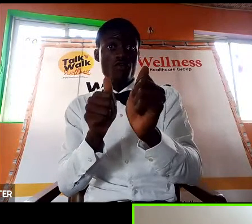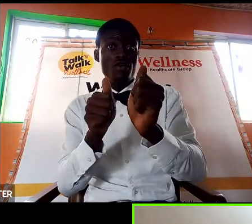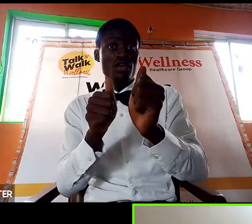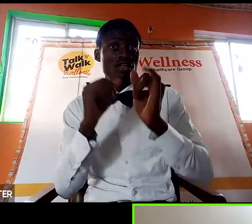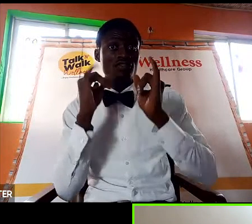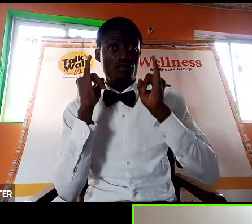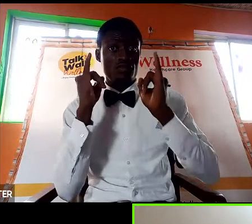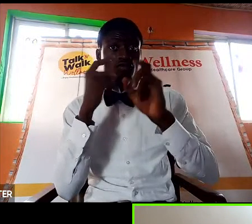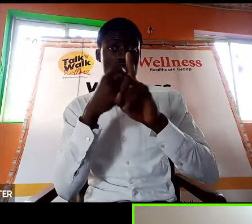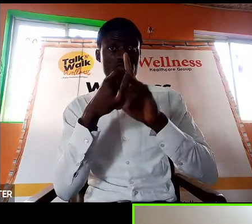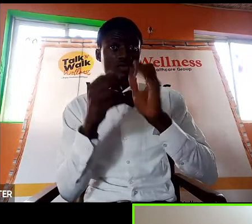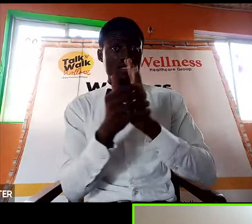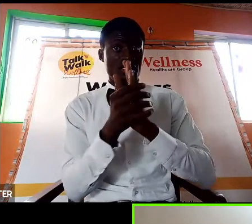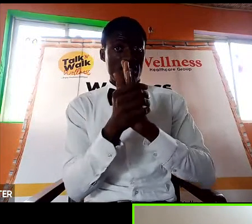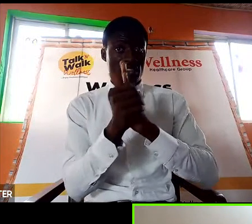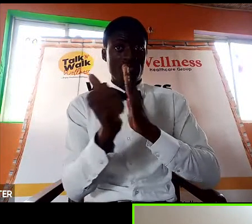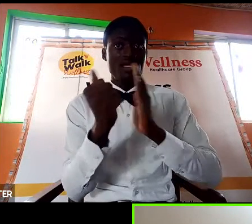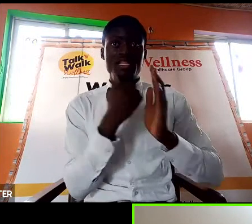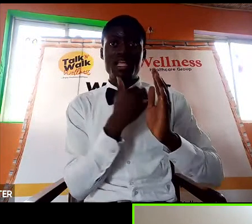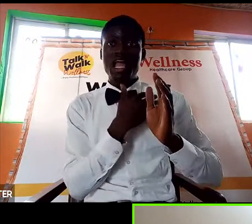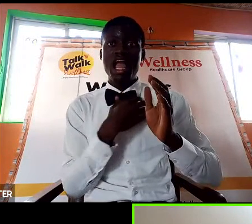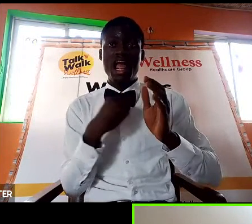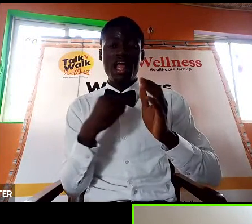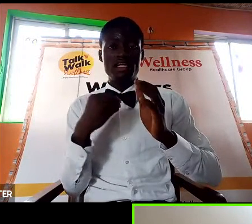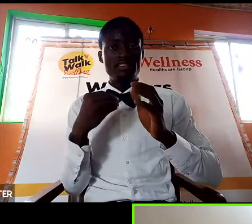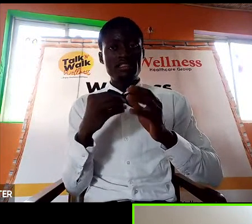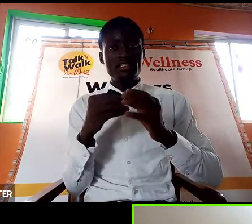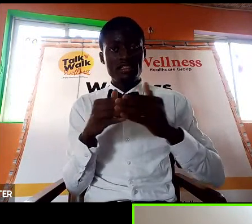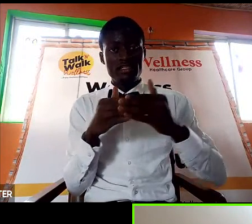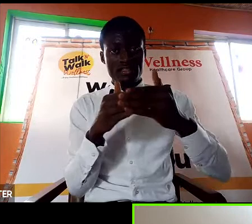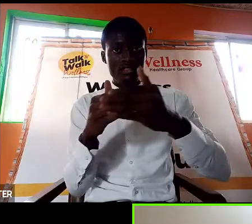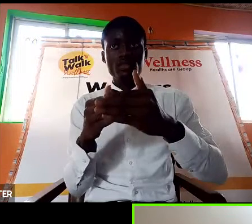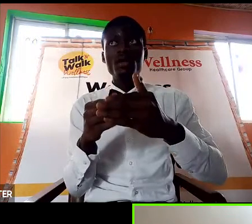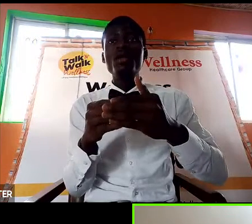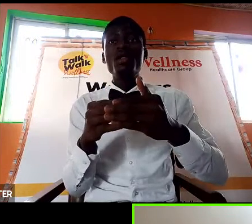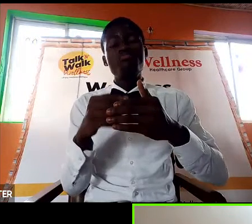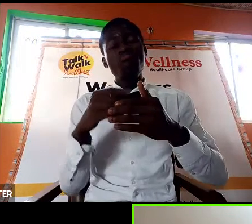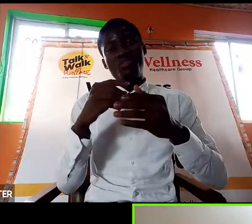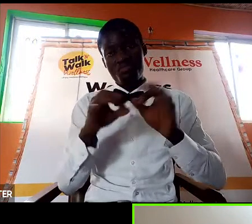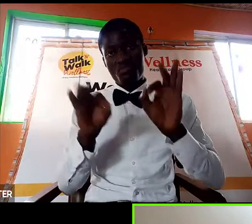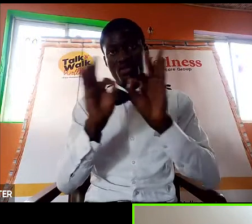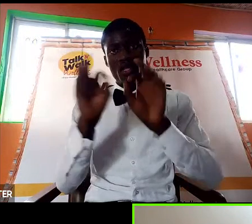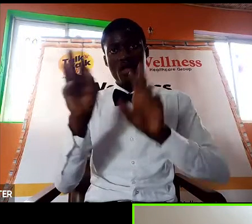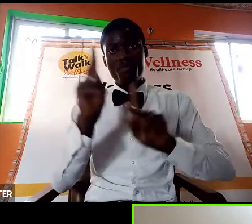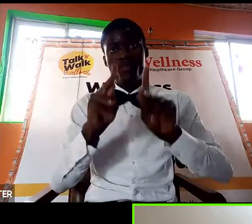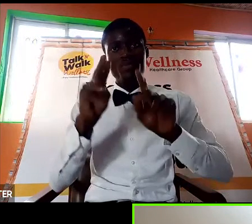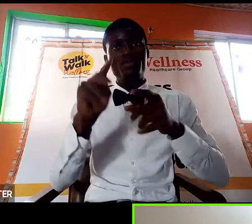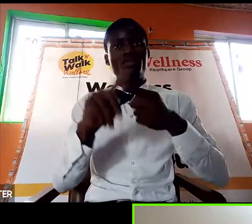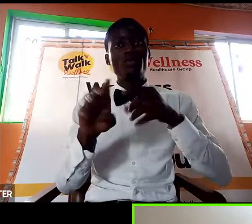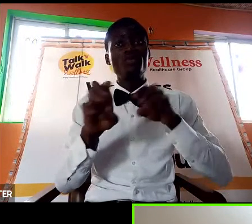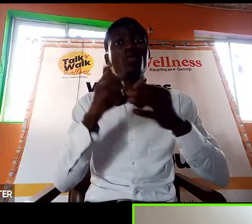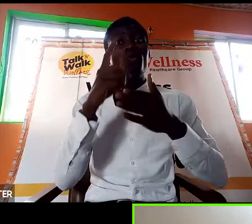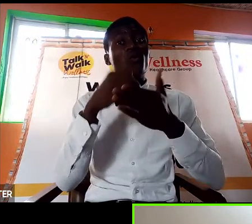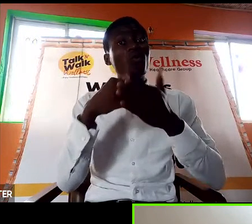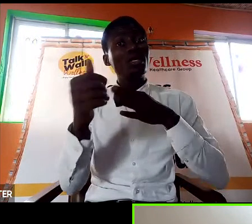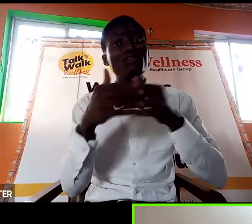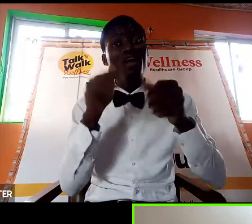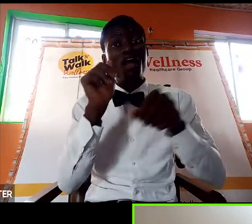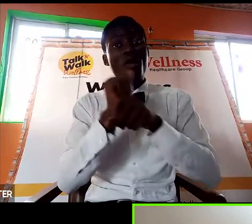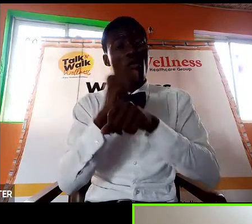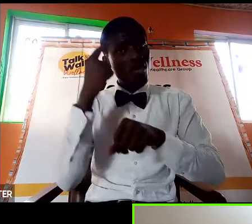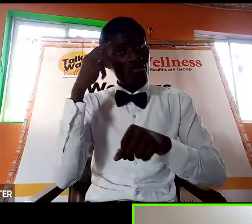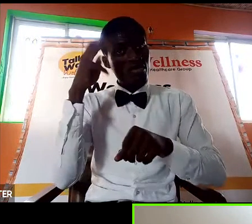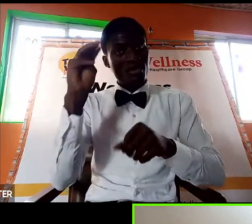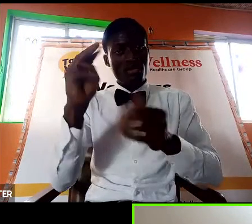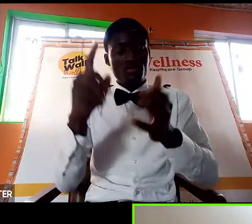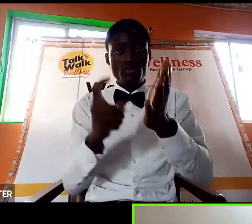also very important for people to do what works for them. Sometimes you can have sex once a week and the quality